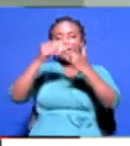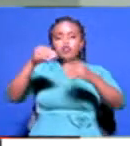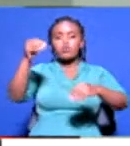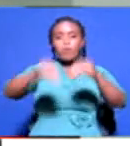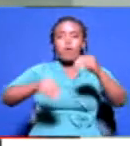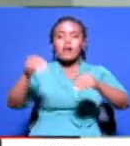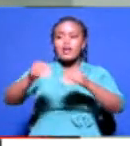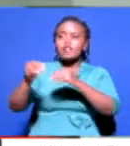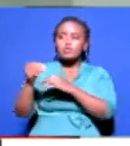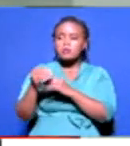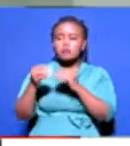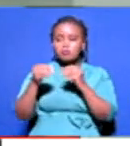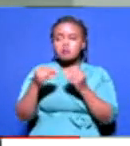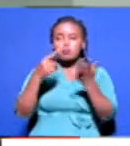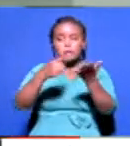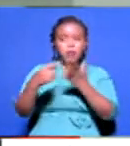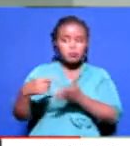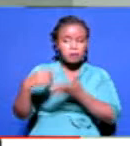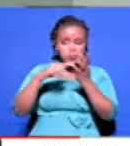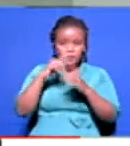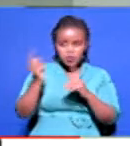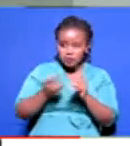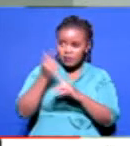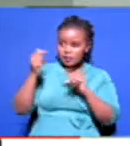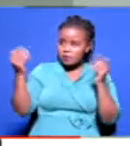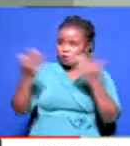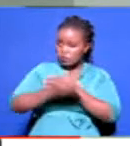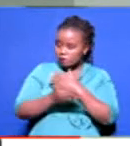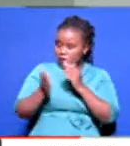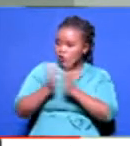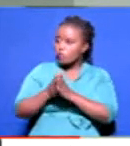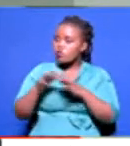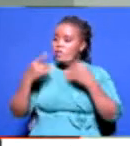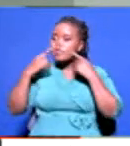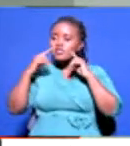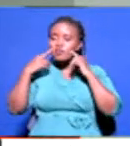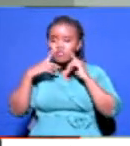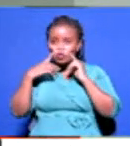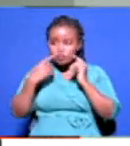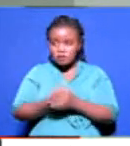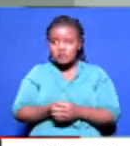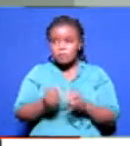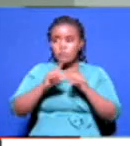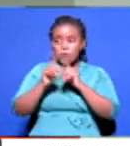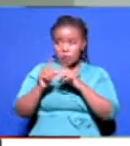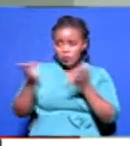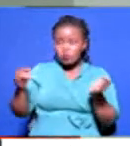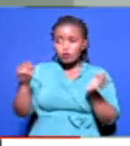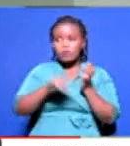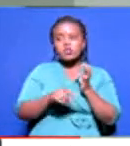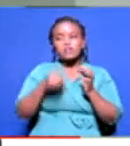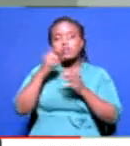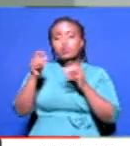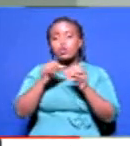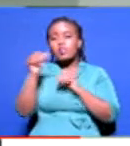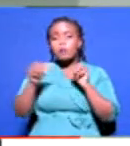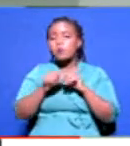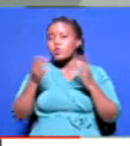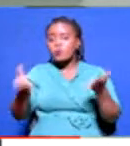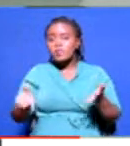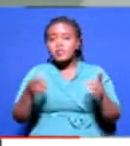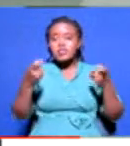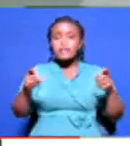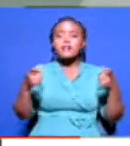segment Kenya Decides begins tonight with Safin Acheng Ouma, and we talk about media